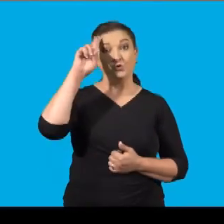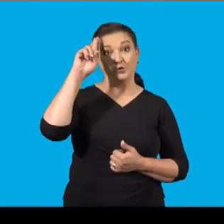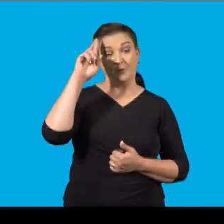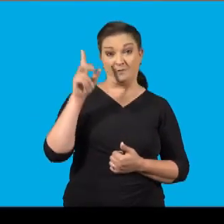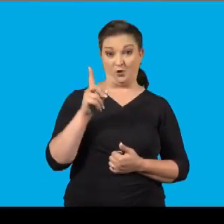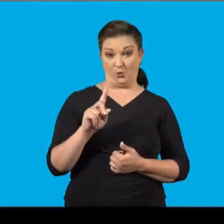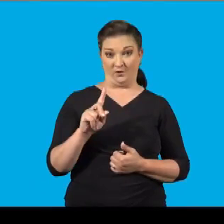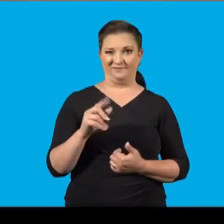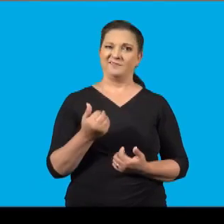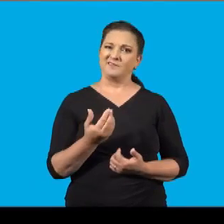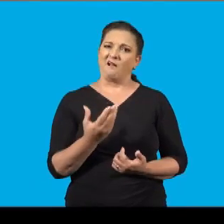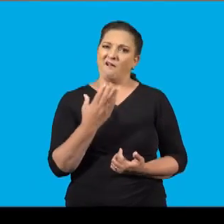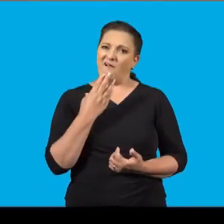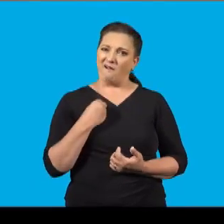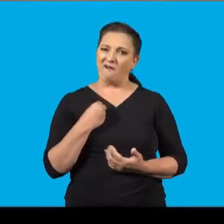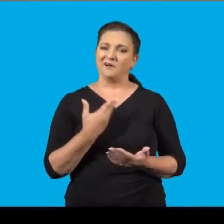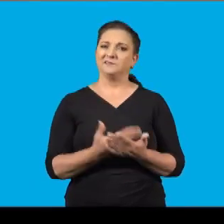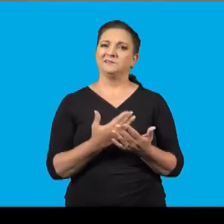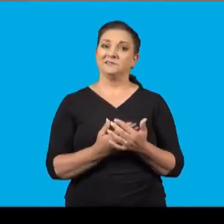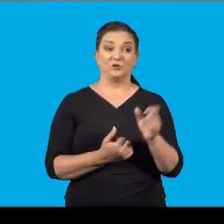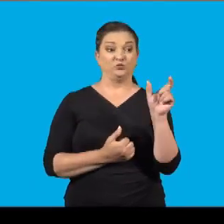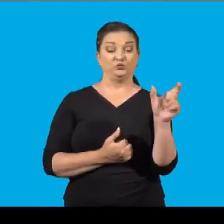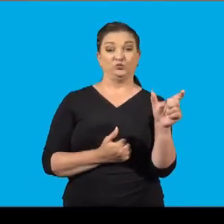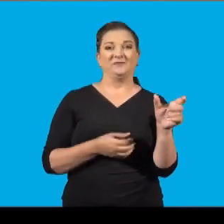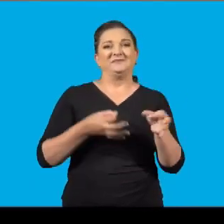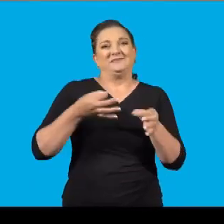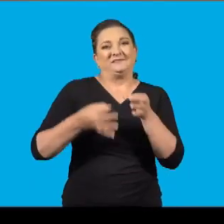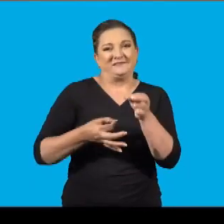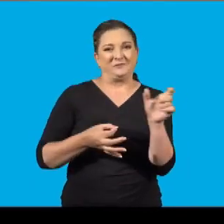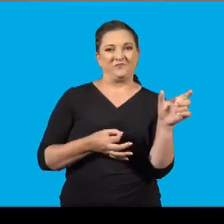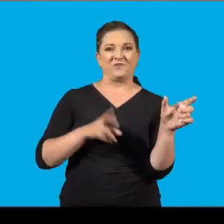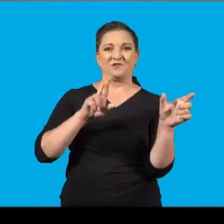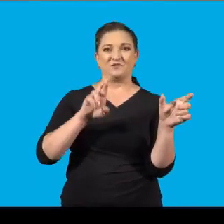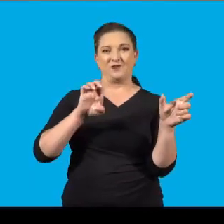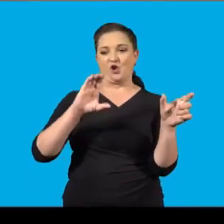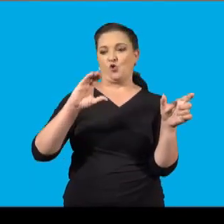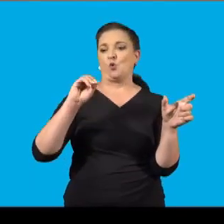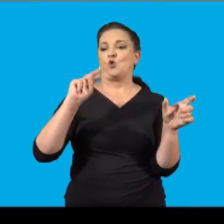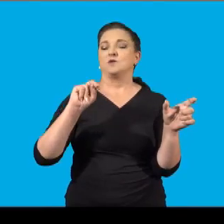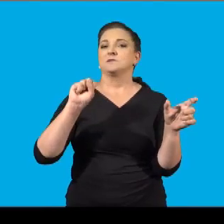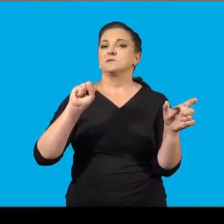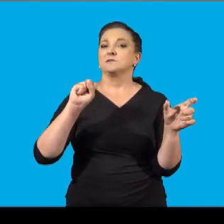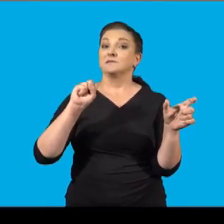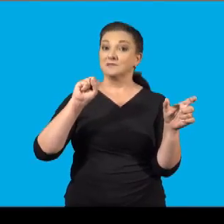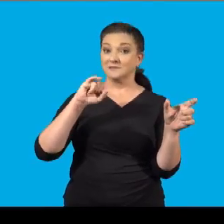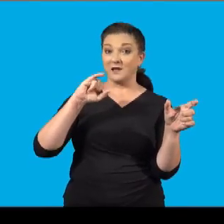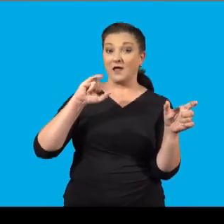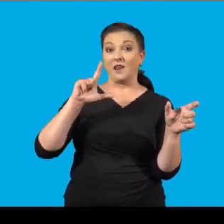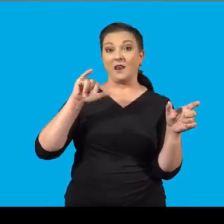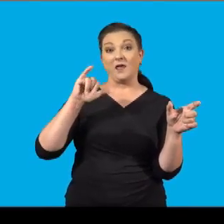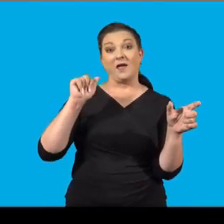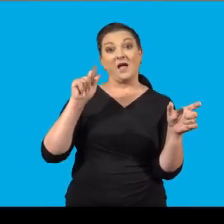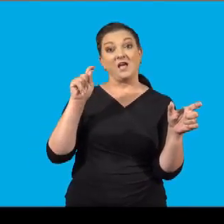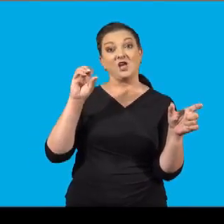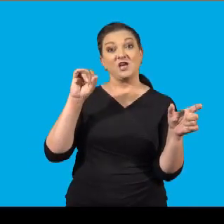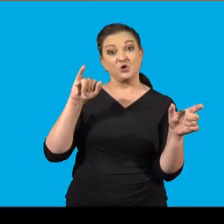the question asked you to define reconciliation in the context of the TRC. Now, if you look at the solution